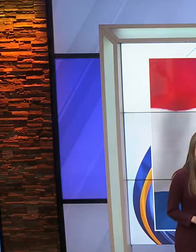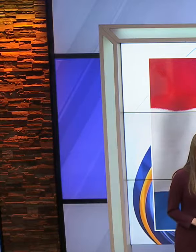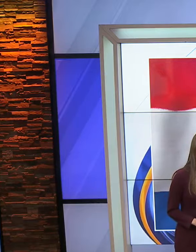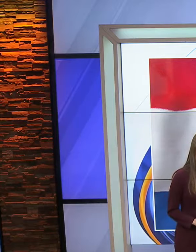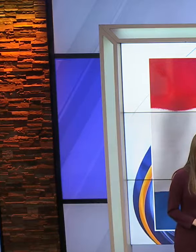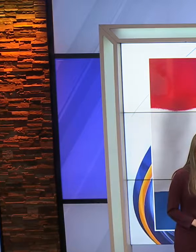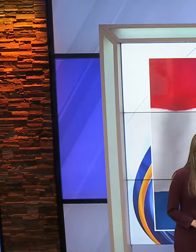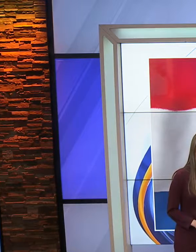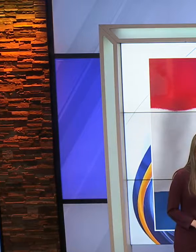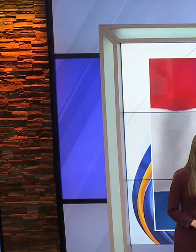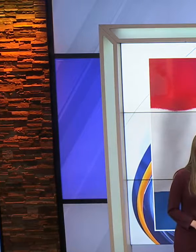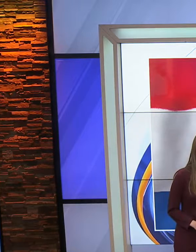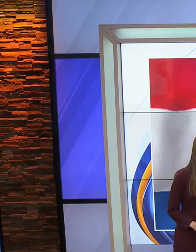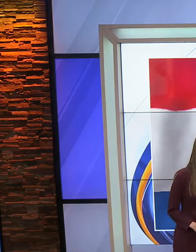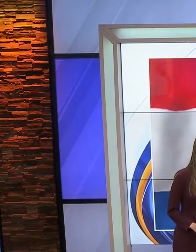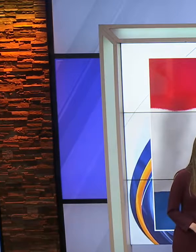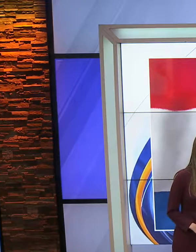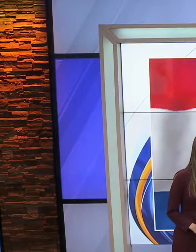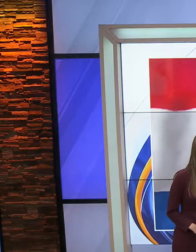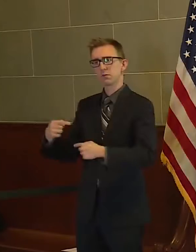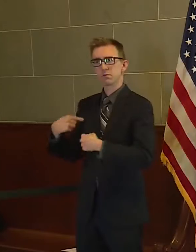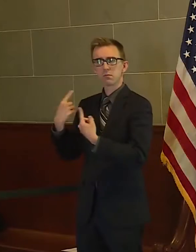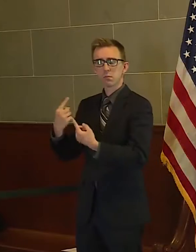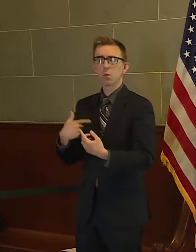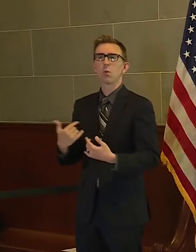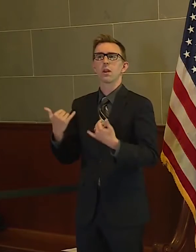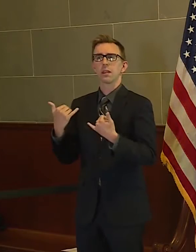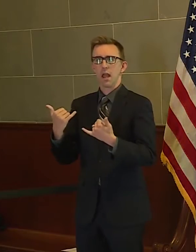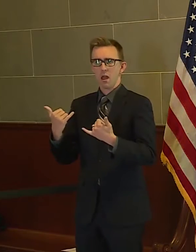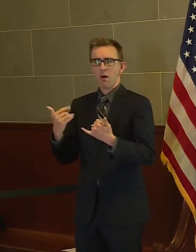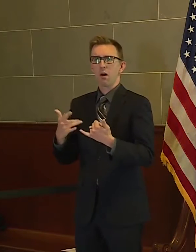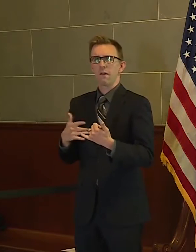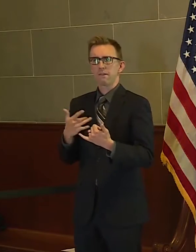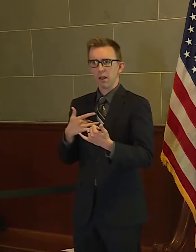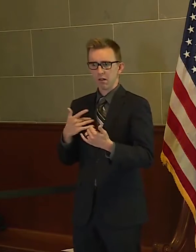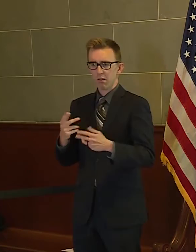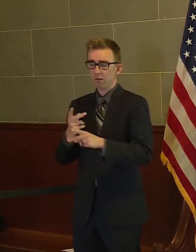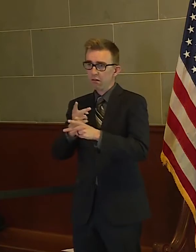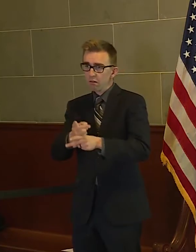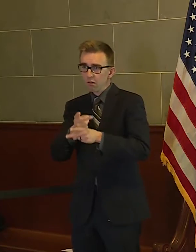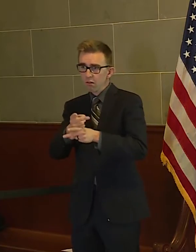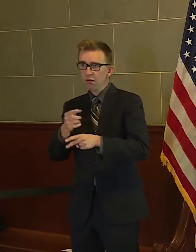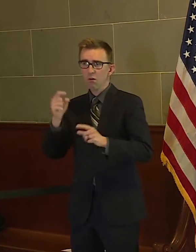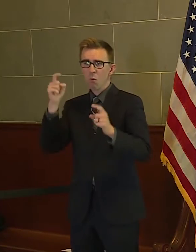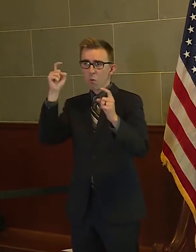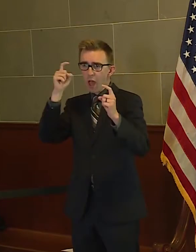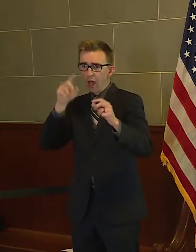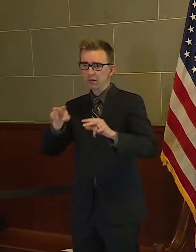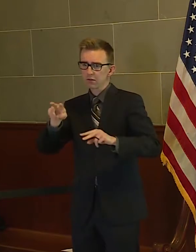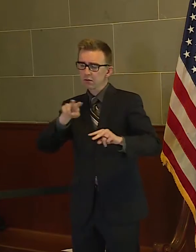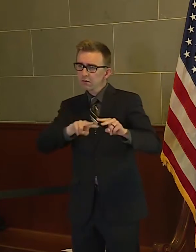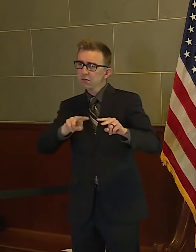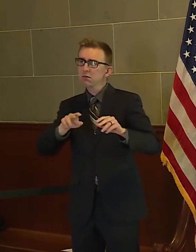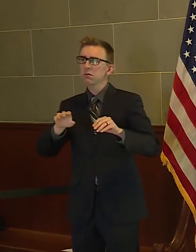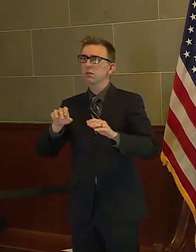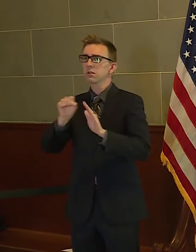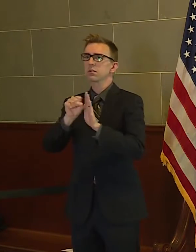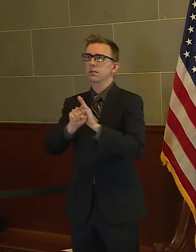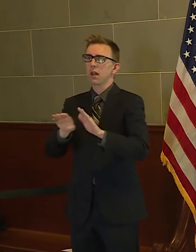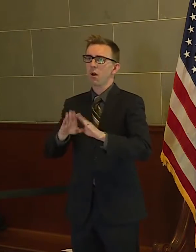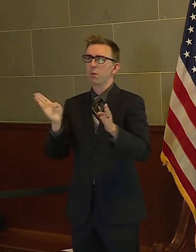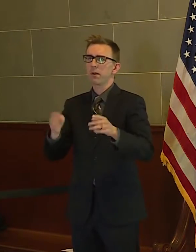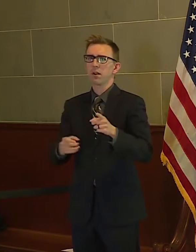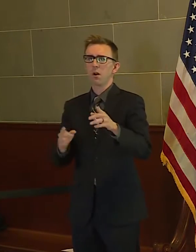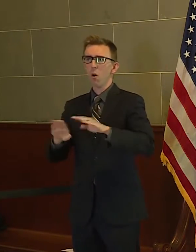him discussing safety measures for reopening. The governor says phase one will start next Monday, May 4th, and extend